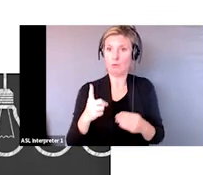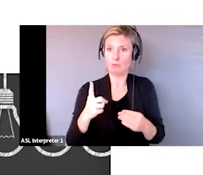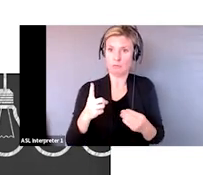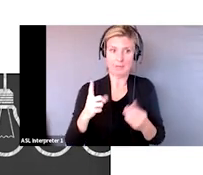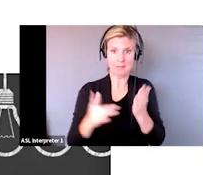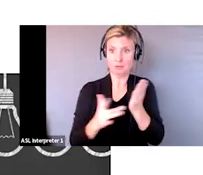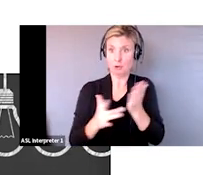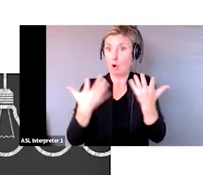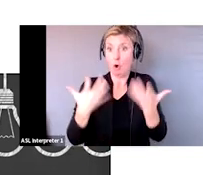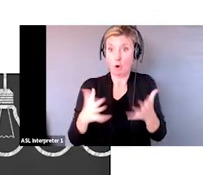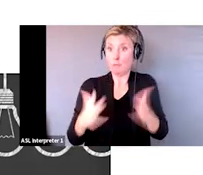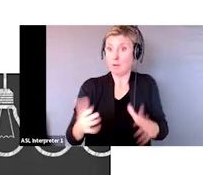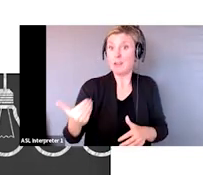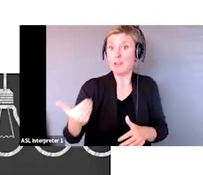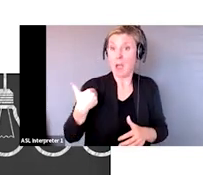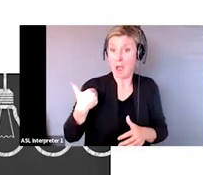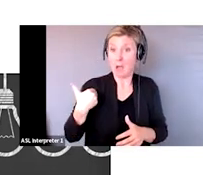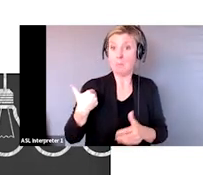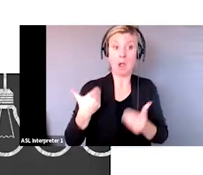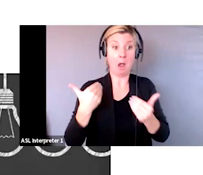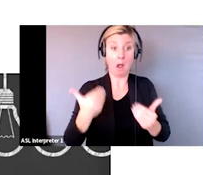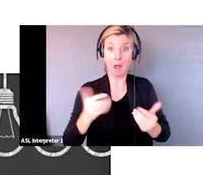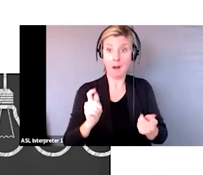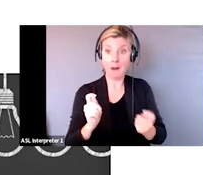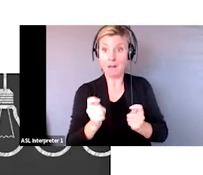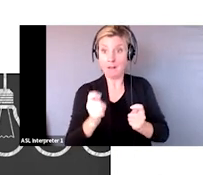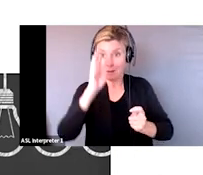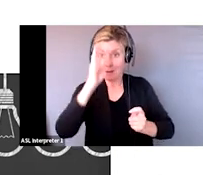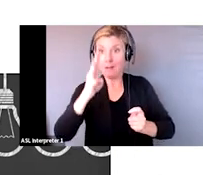In Canada, we